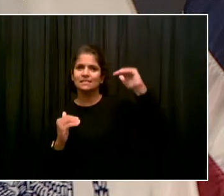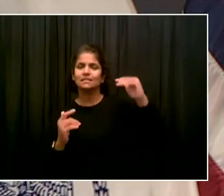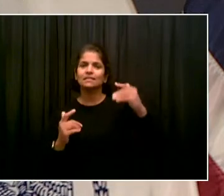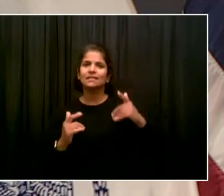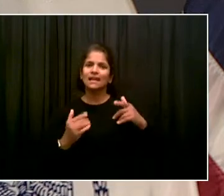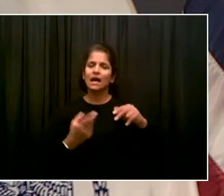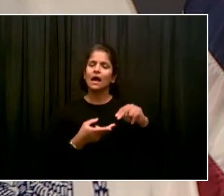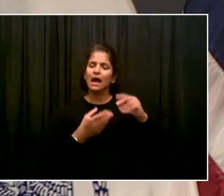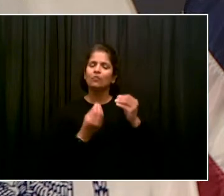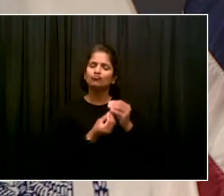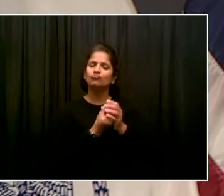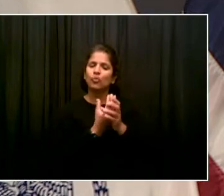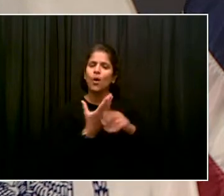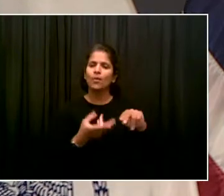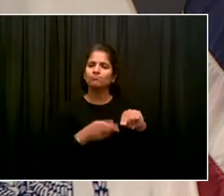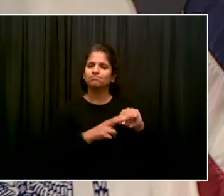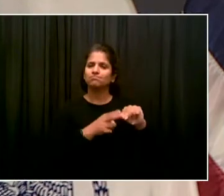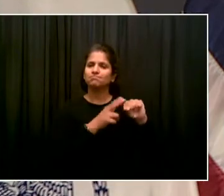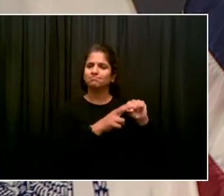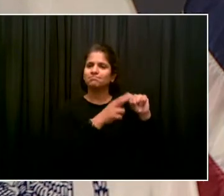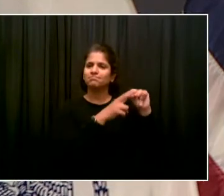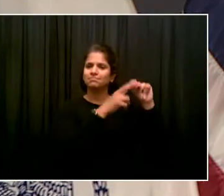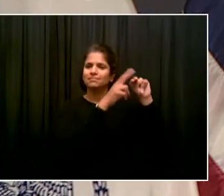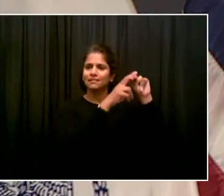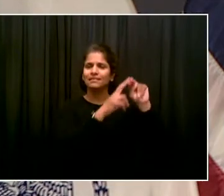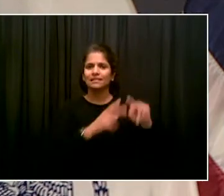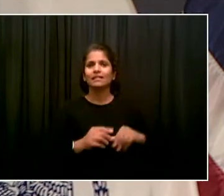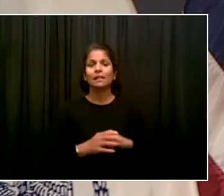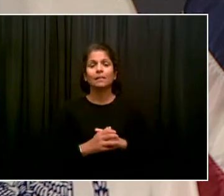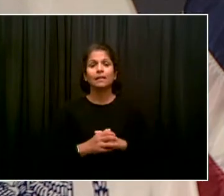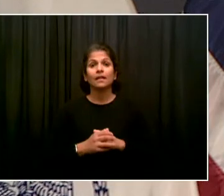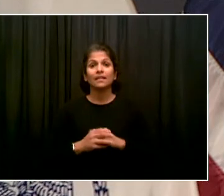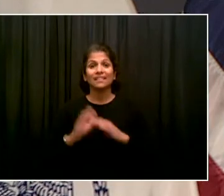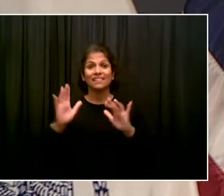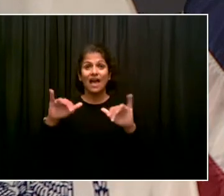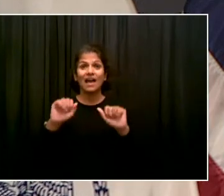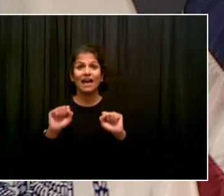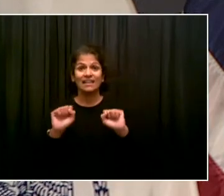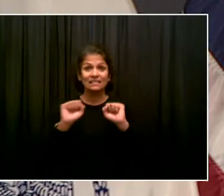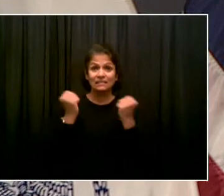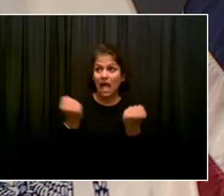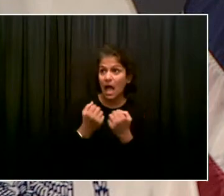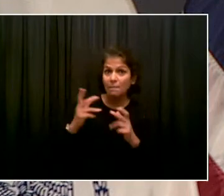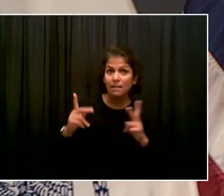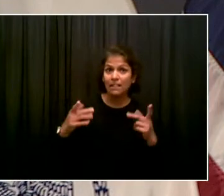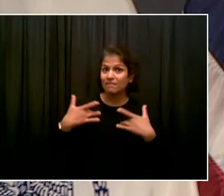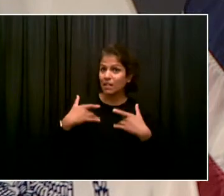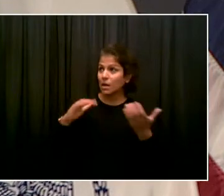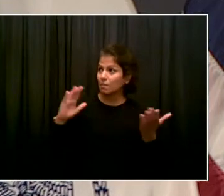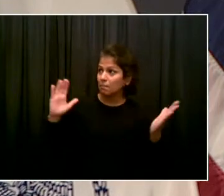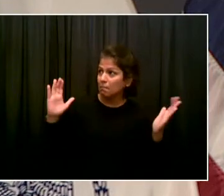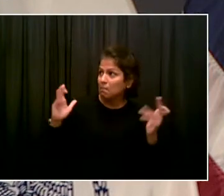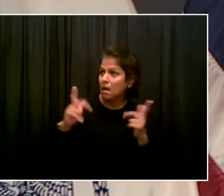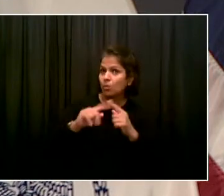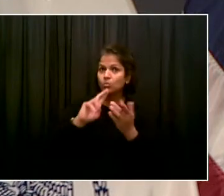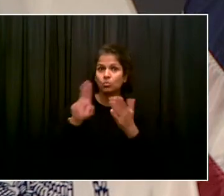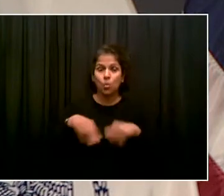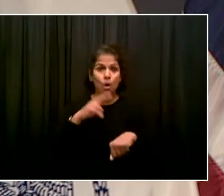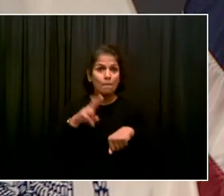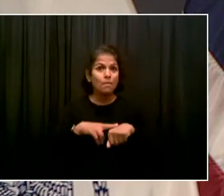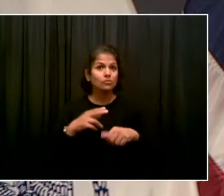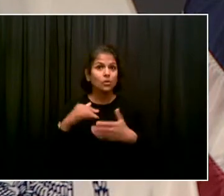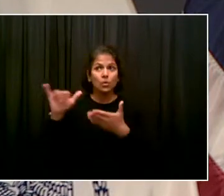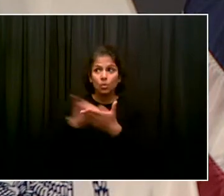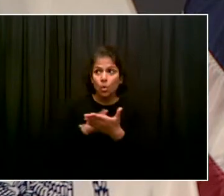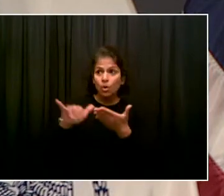Clearly things are normalizing. Obviously people see the city getting healthier. There's more and more activity. So people are starting to transfer over